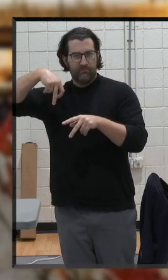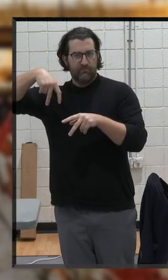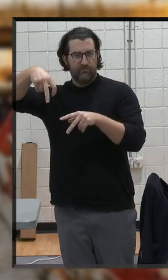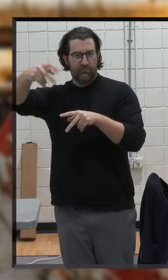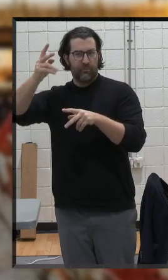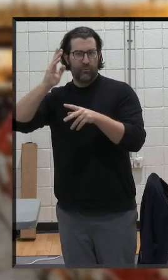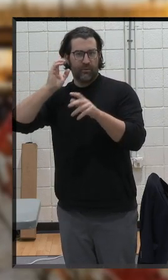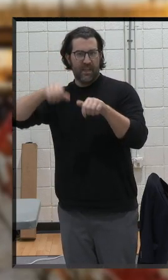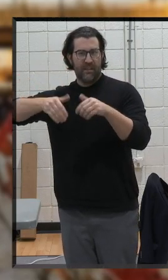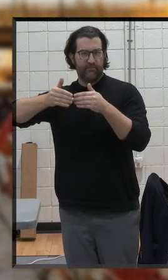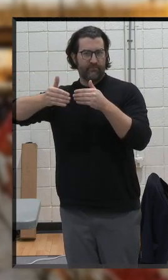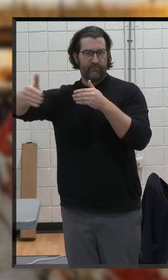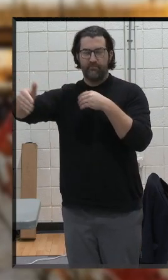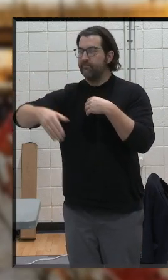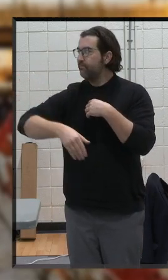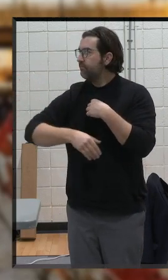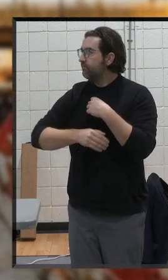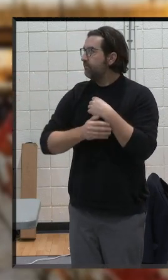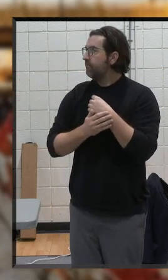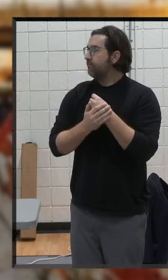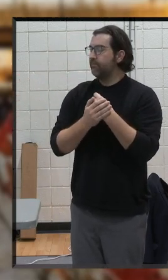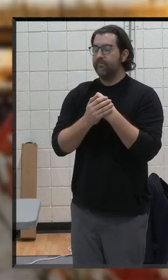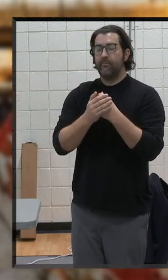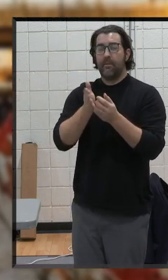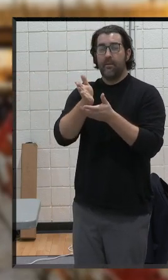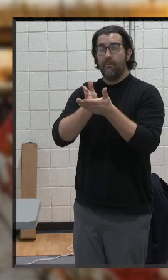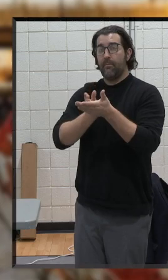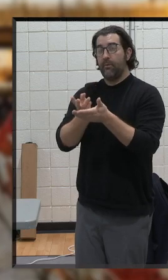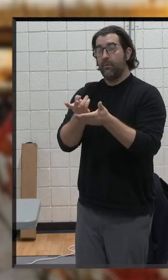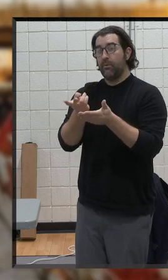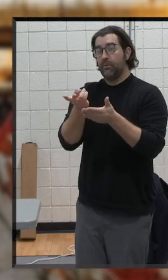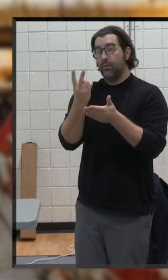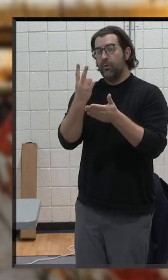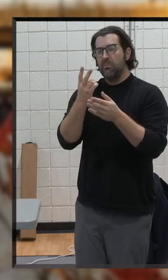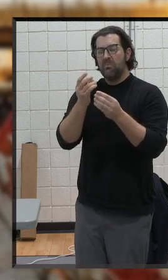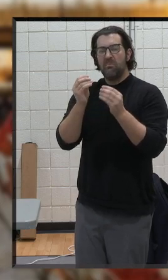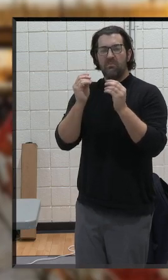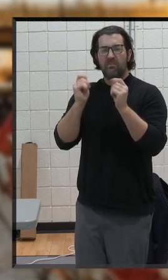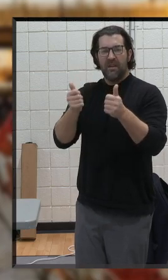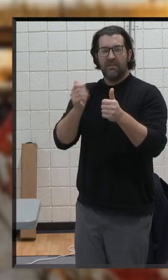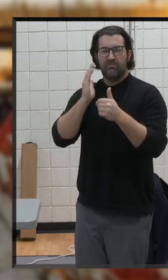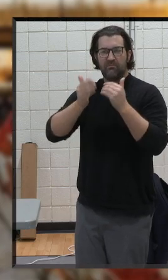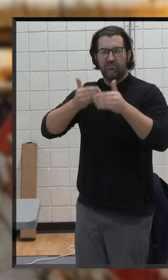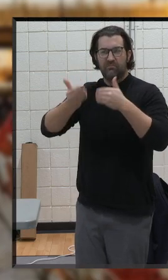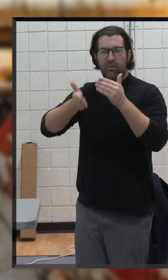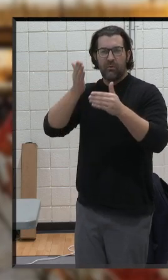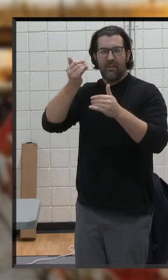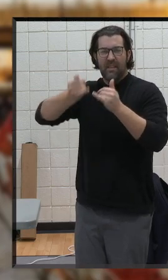one sidewalk during that work. Phase 2 will be faster, just to doing the last third of the bridge,